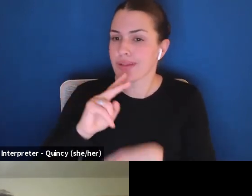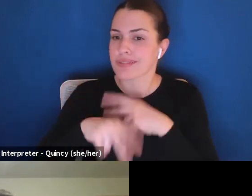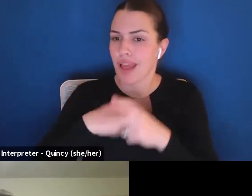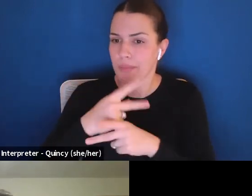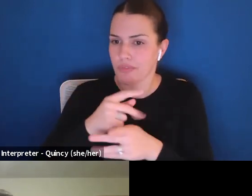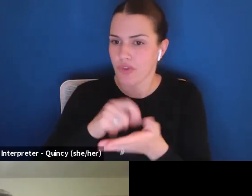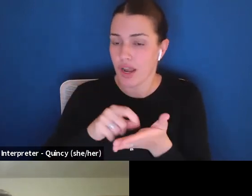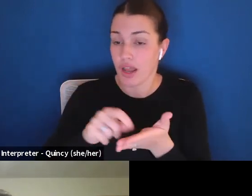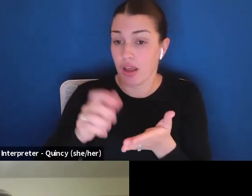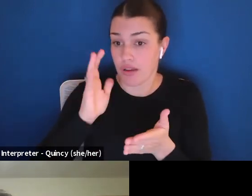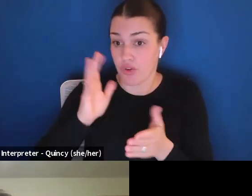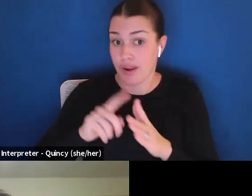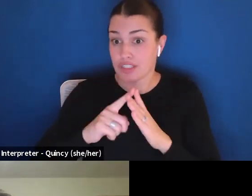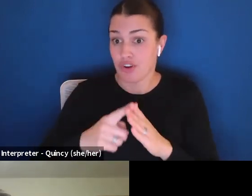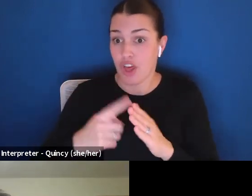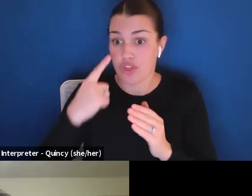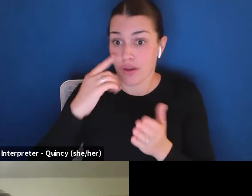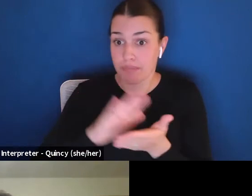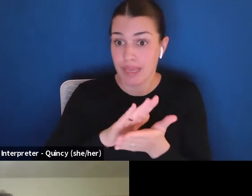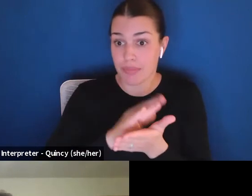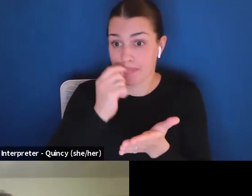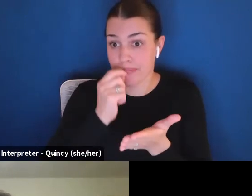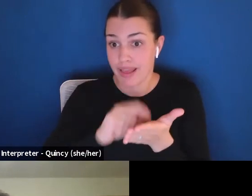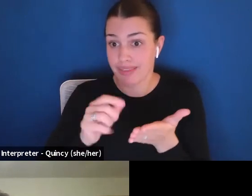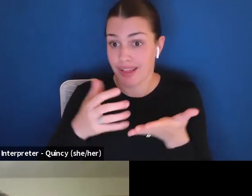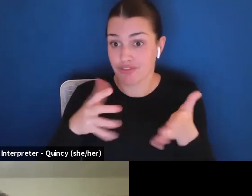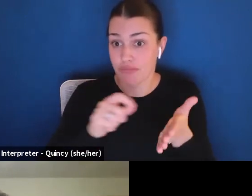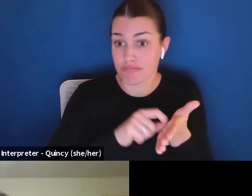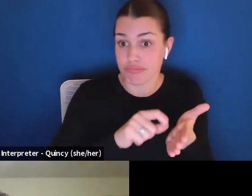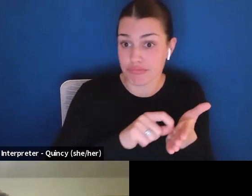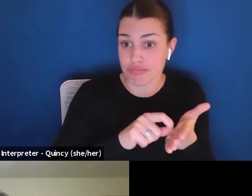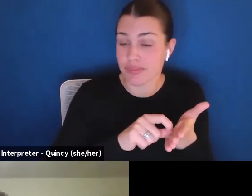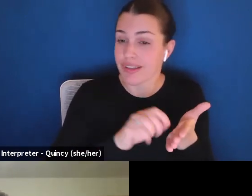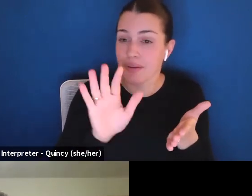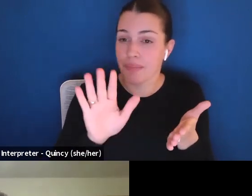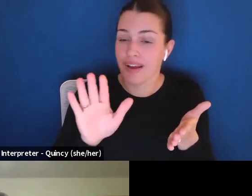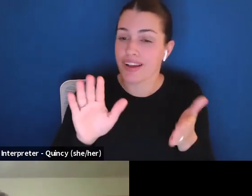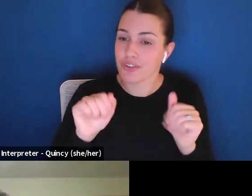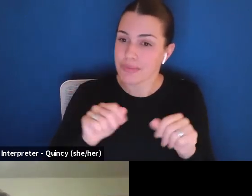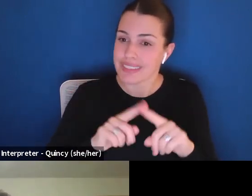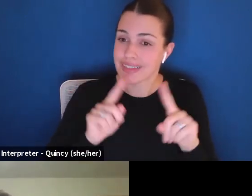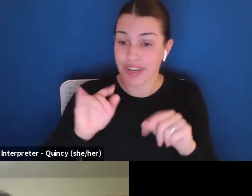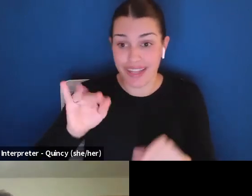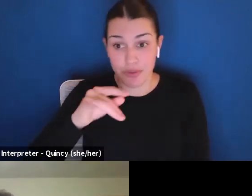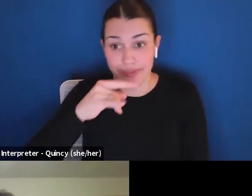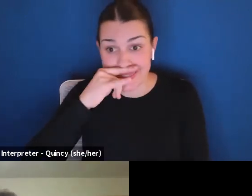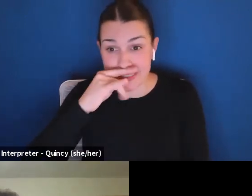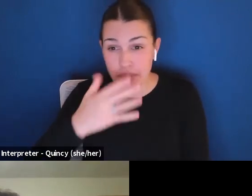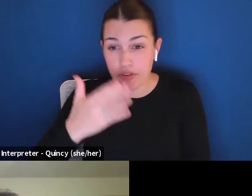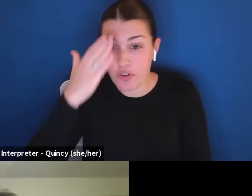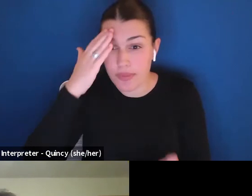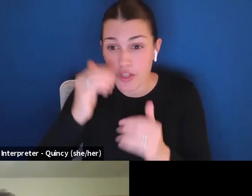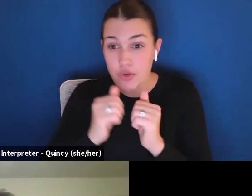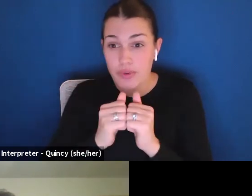just pen and paper and that's all it had to be, but that's not the case. If you have kids, maybe you're familiar with the